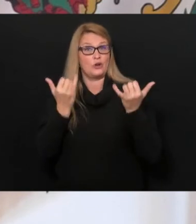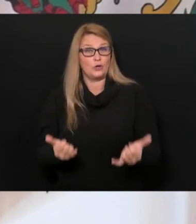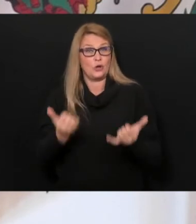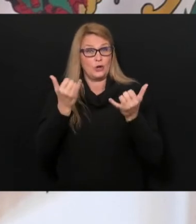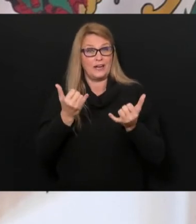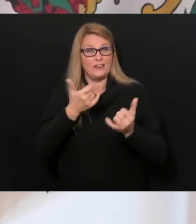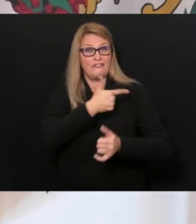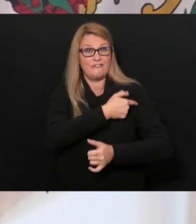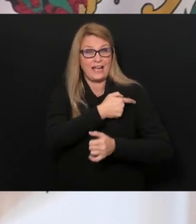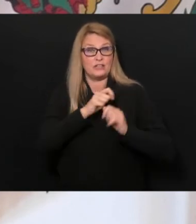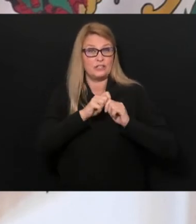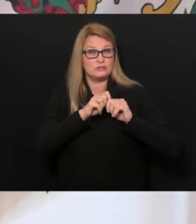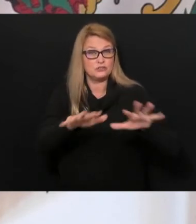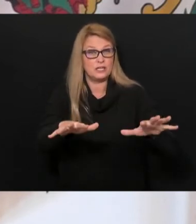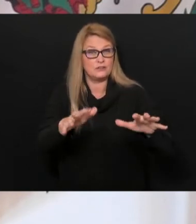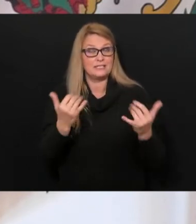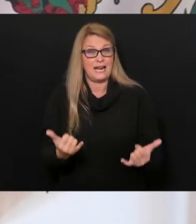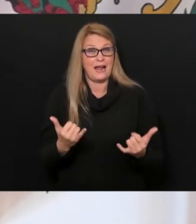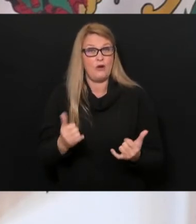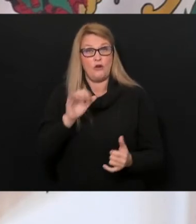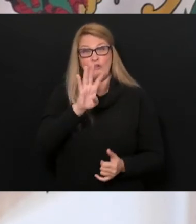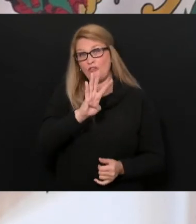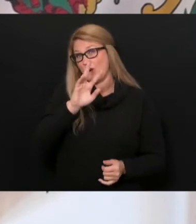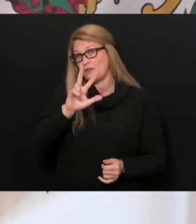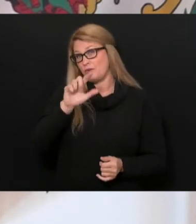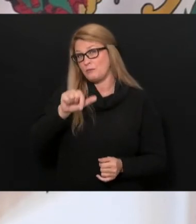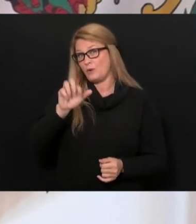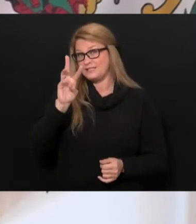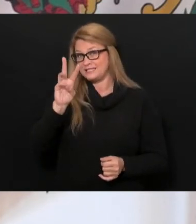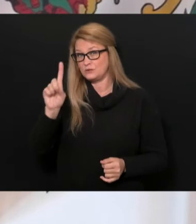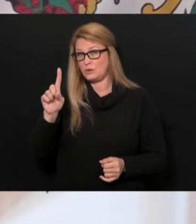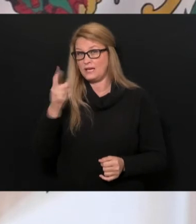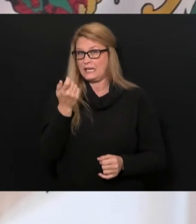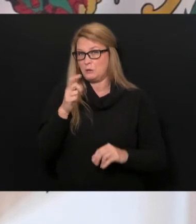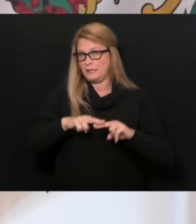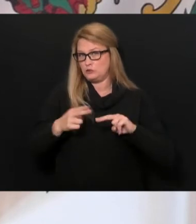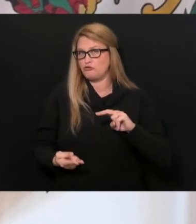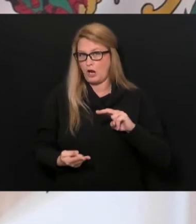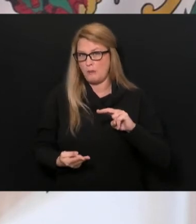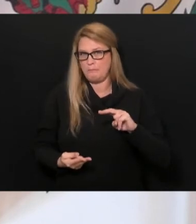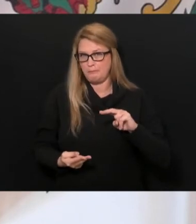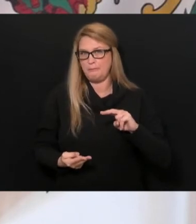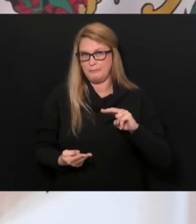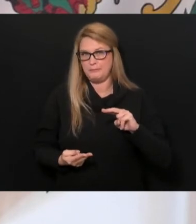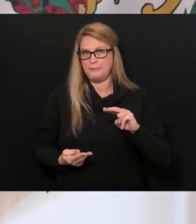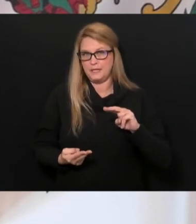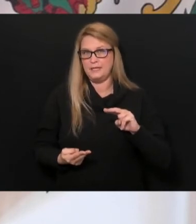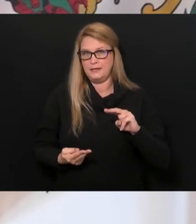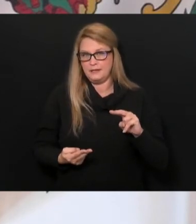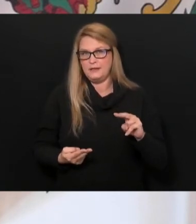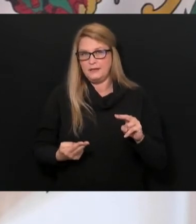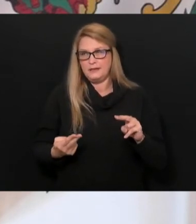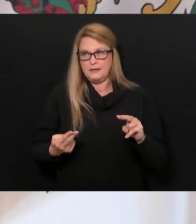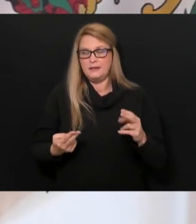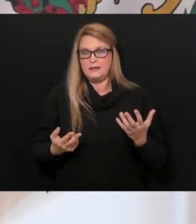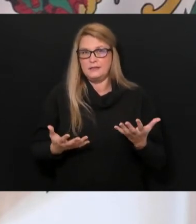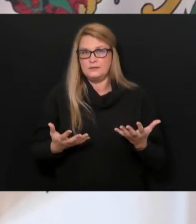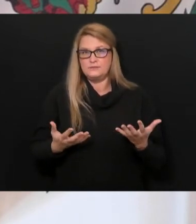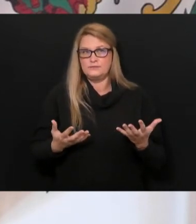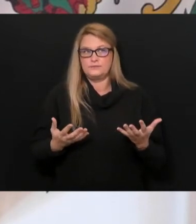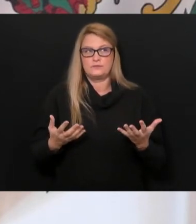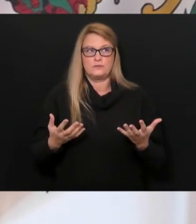vaccine administration rate is at 43.61. We dropped a good ways down and everything as far as